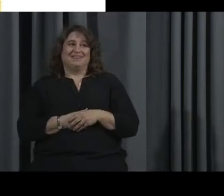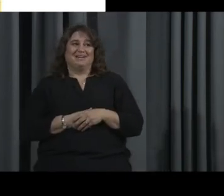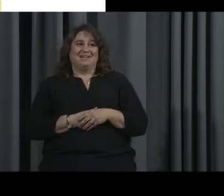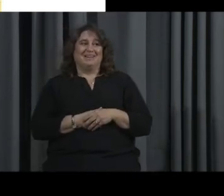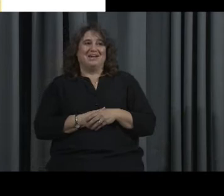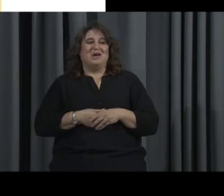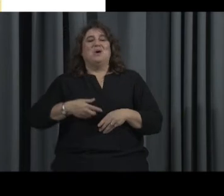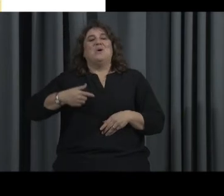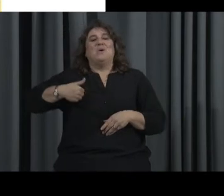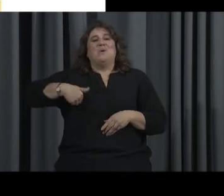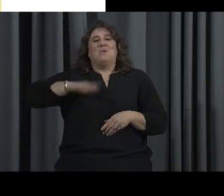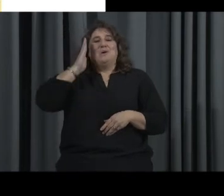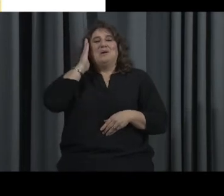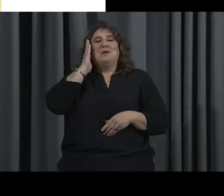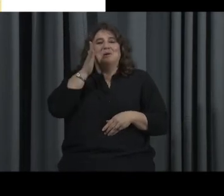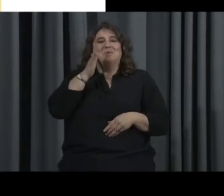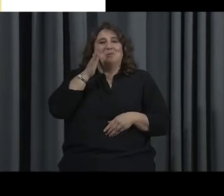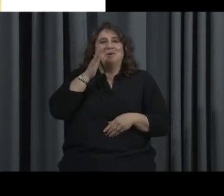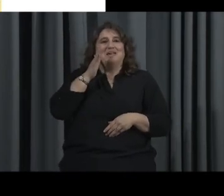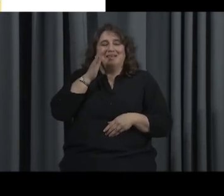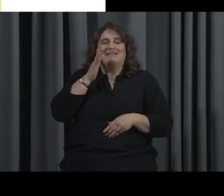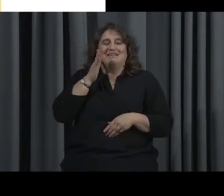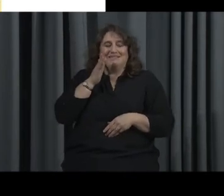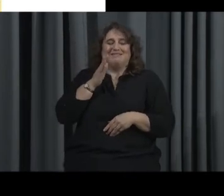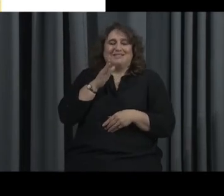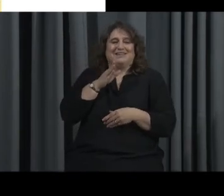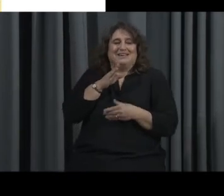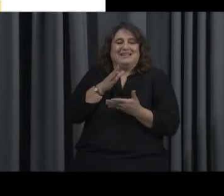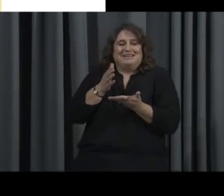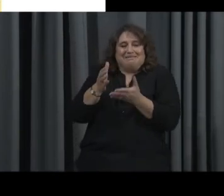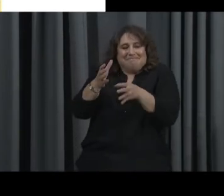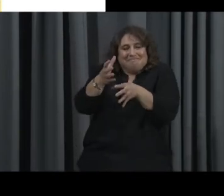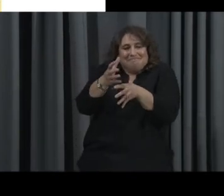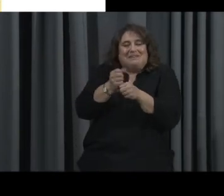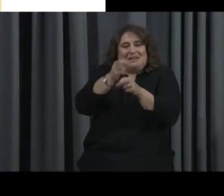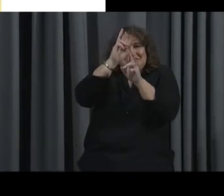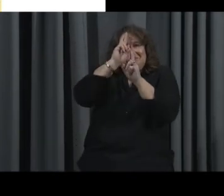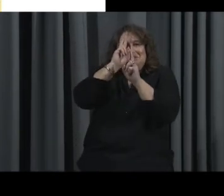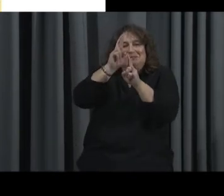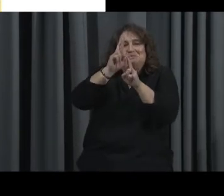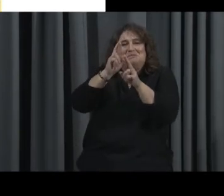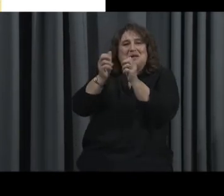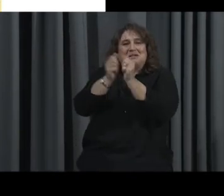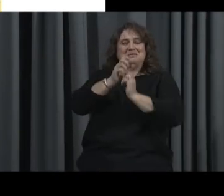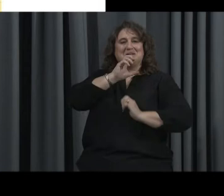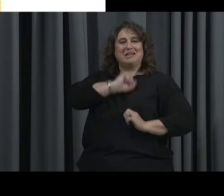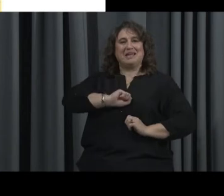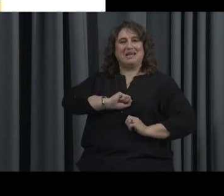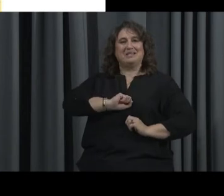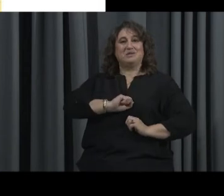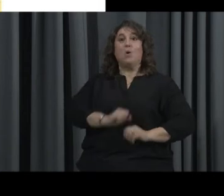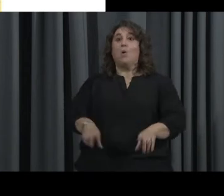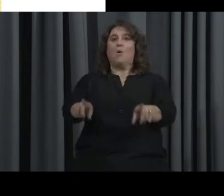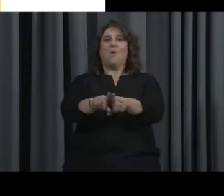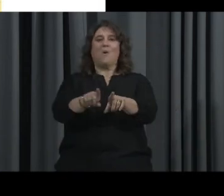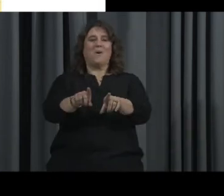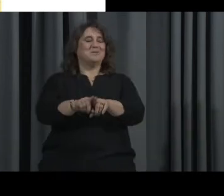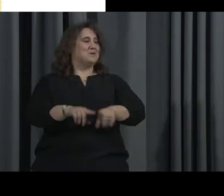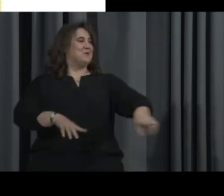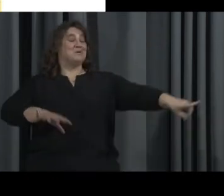We all earn that respect, right? Yeah. That's absolutely. Right. Absolutely. So getting Social Security.